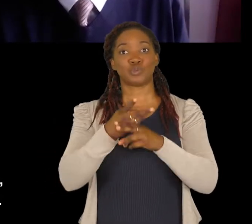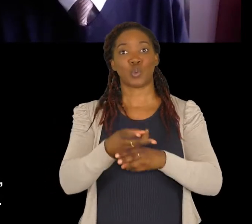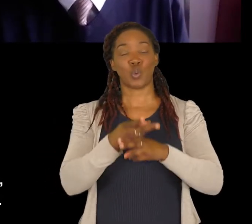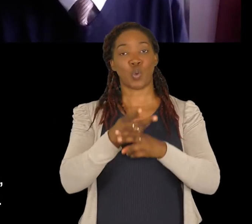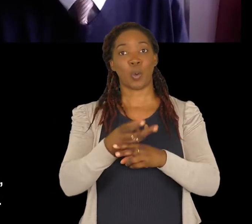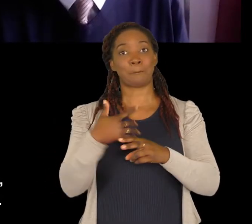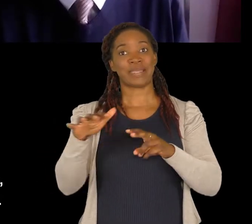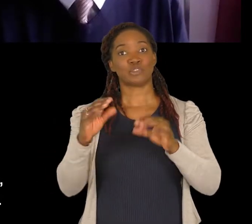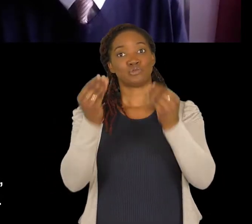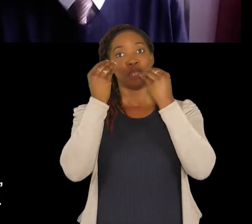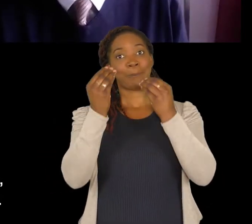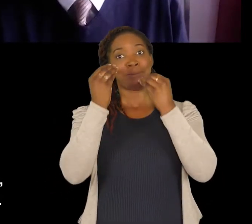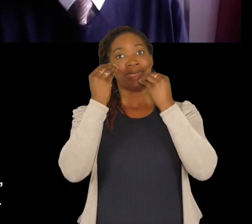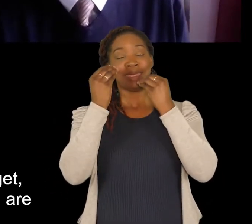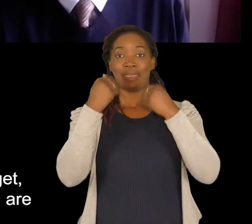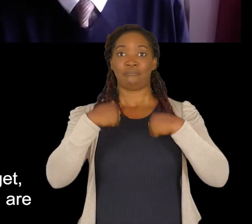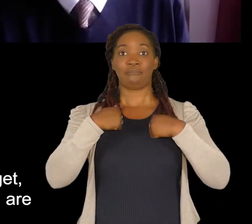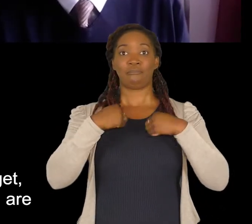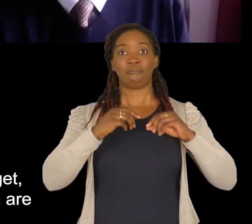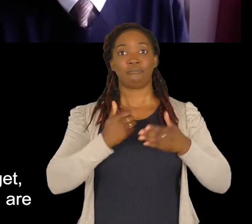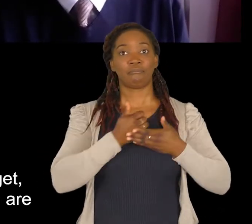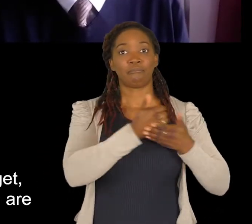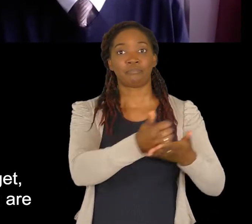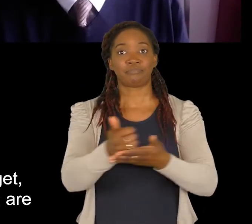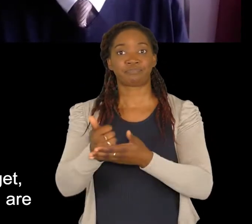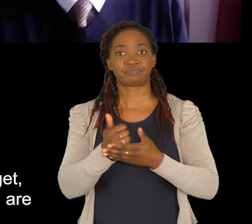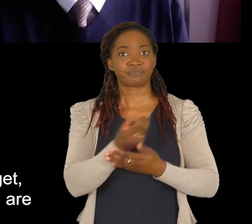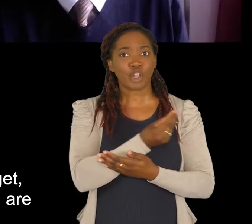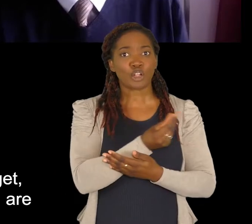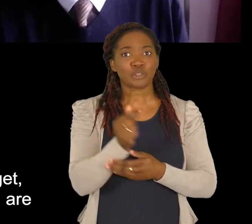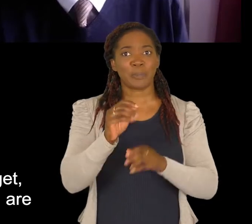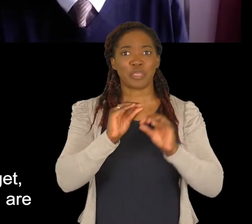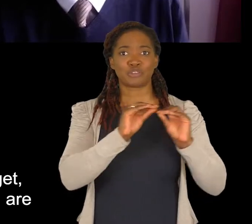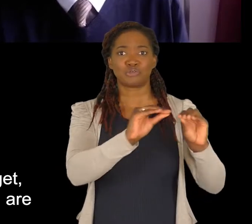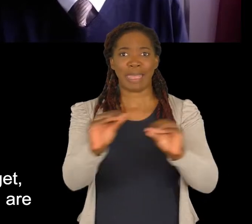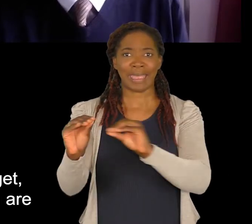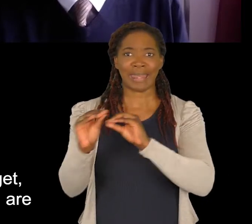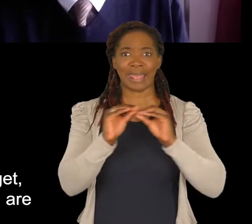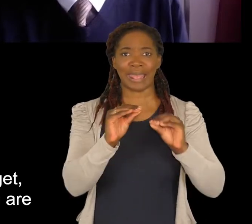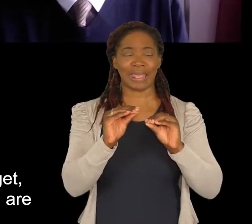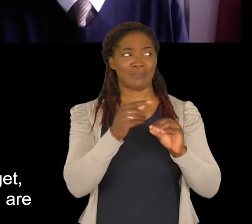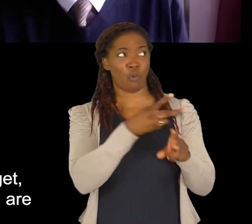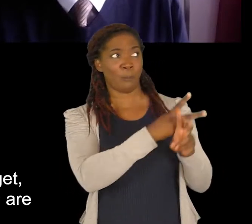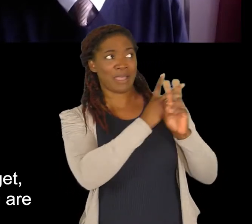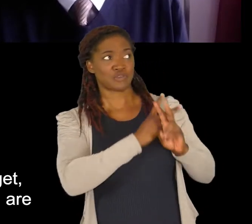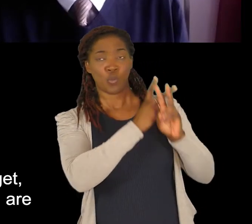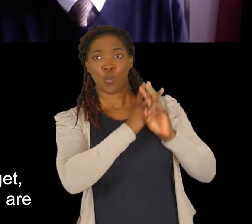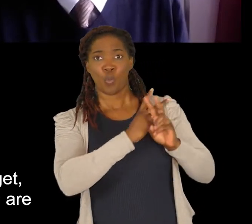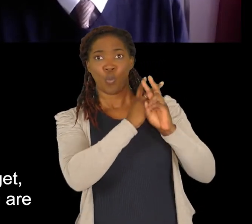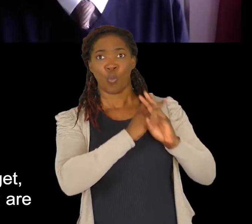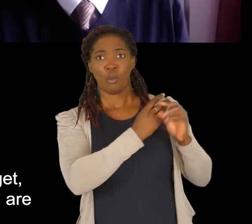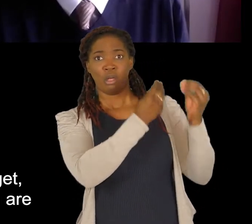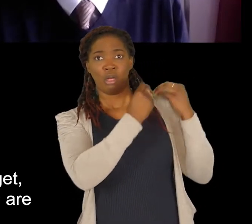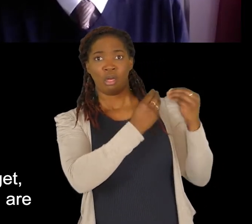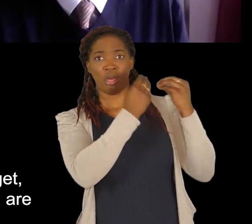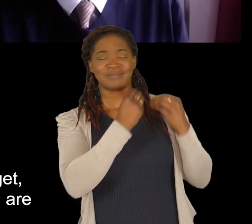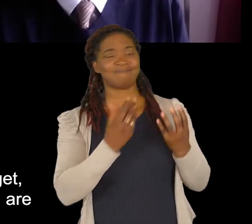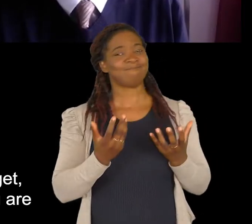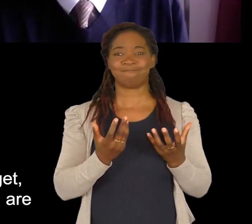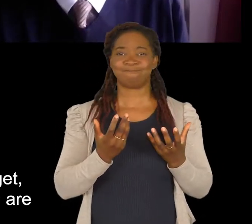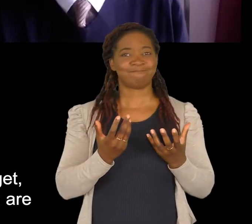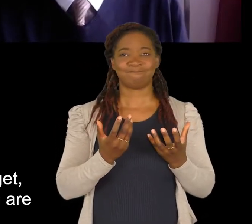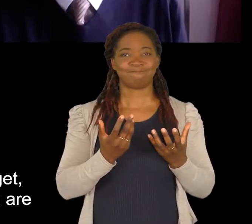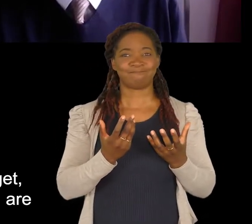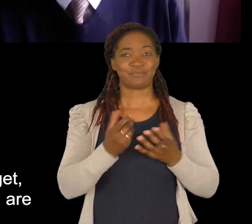was properly trained in those days too. But actually that some of the training that mentors get, Rosa, is it's